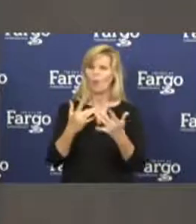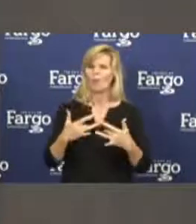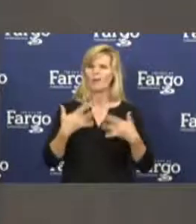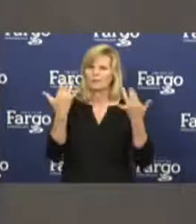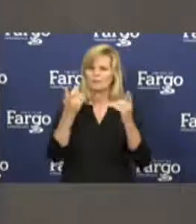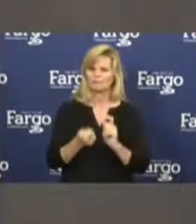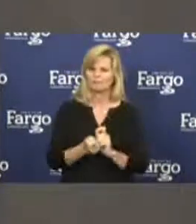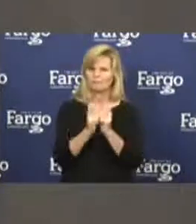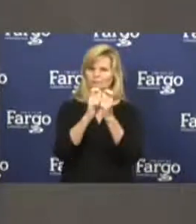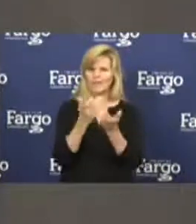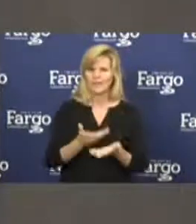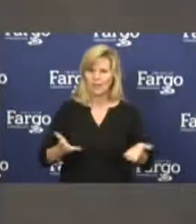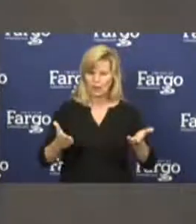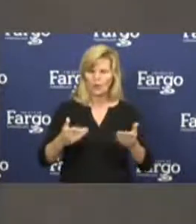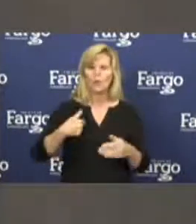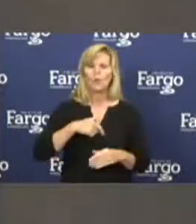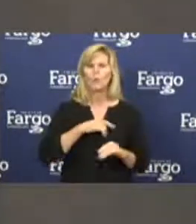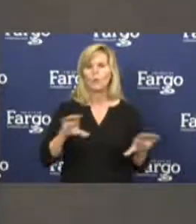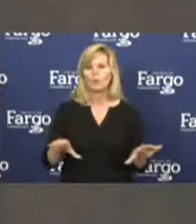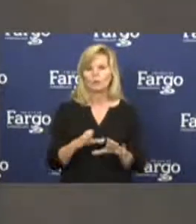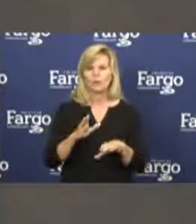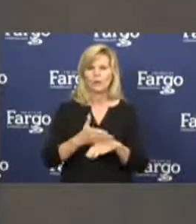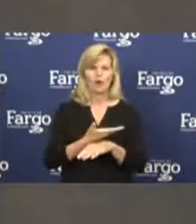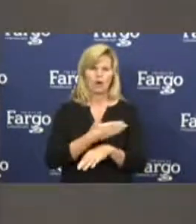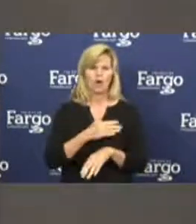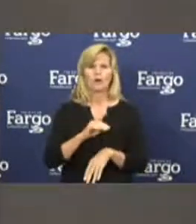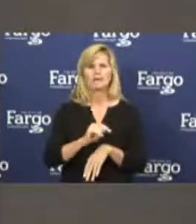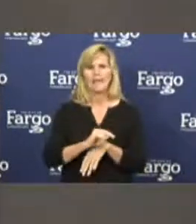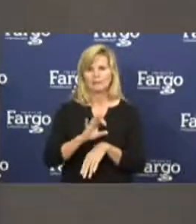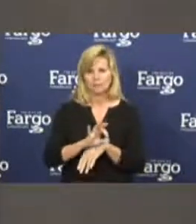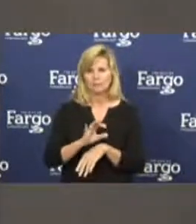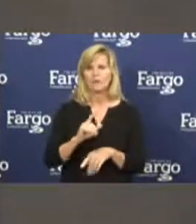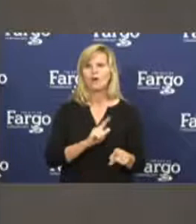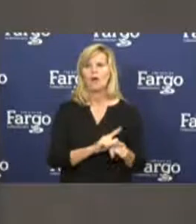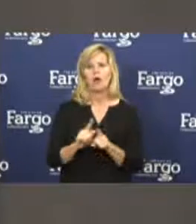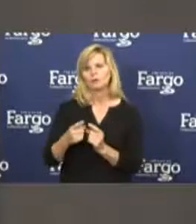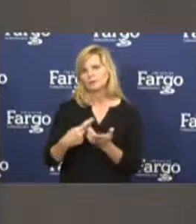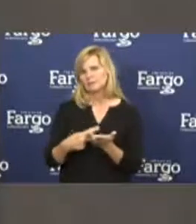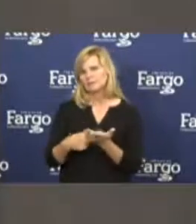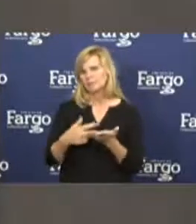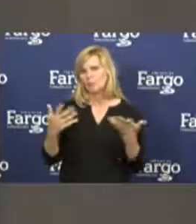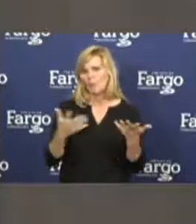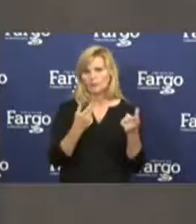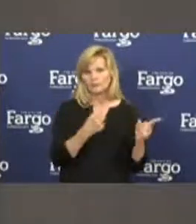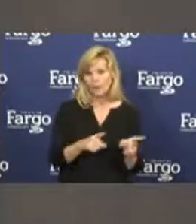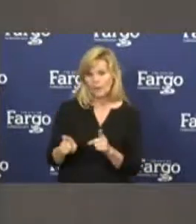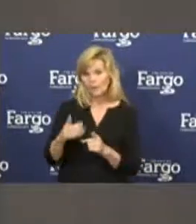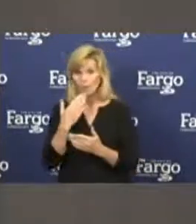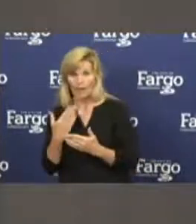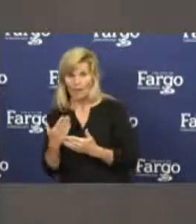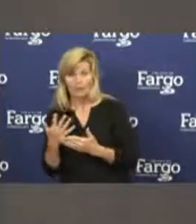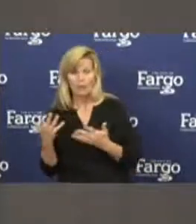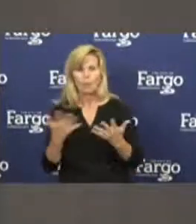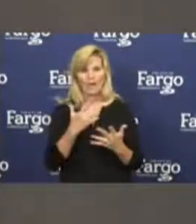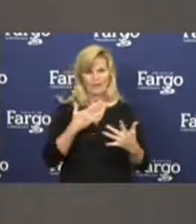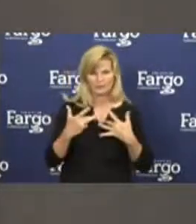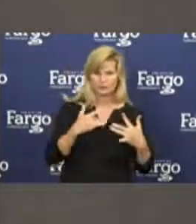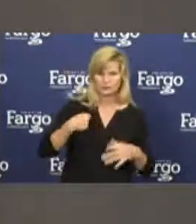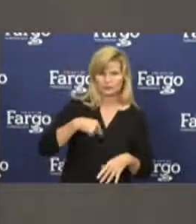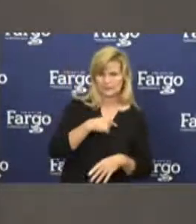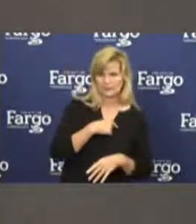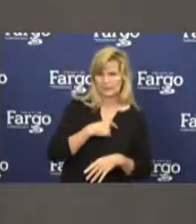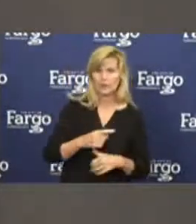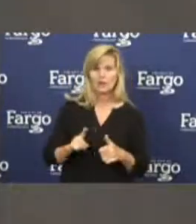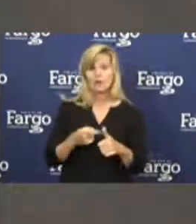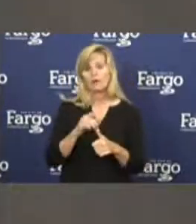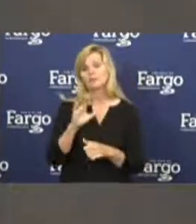community, what we're doing on a task force front, and talk honestly about what's gone well and what concerns that we have. Our first